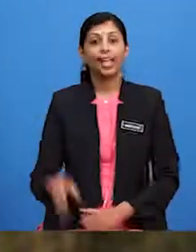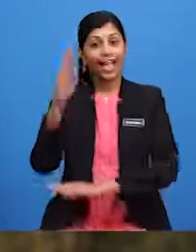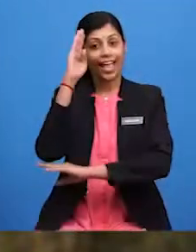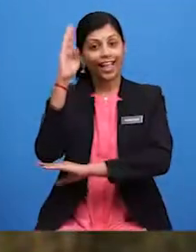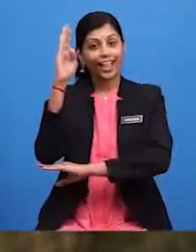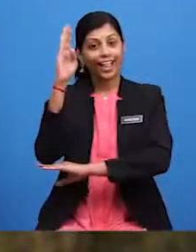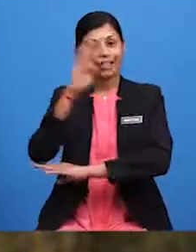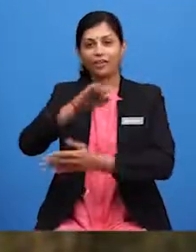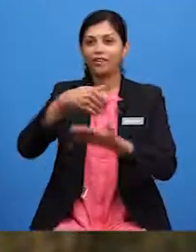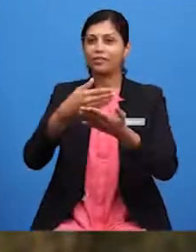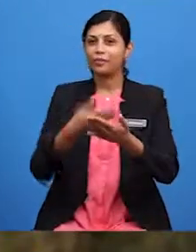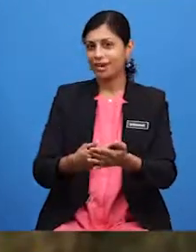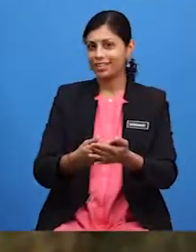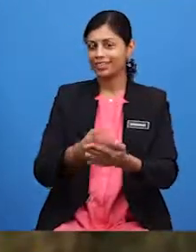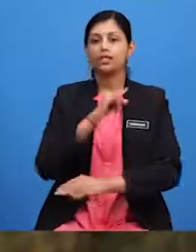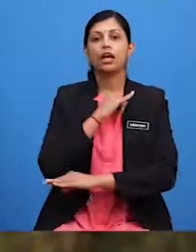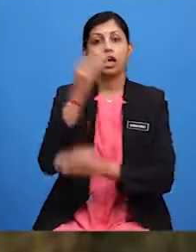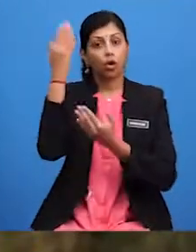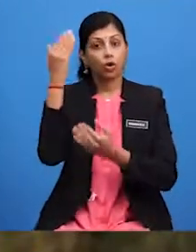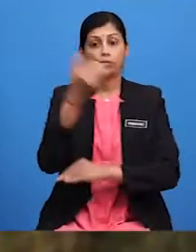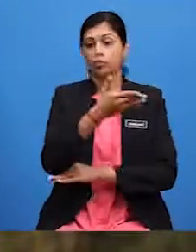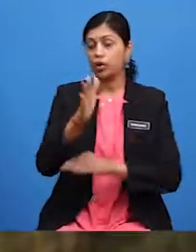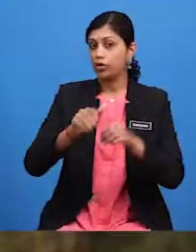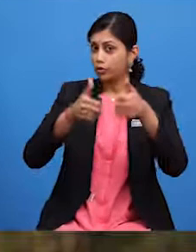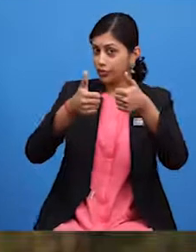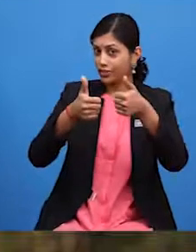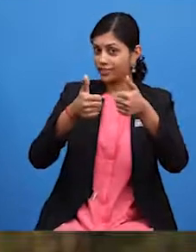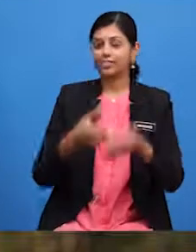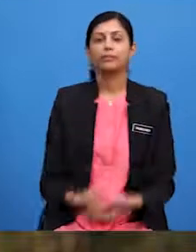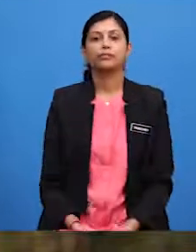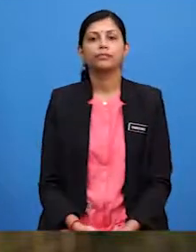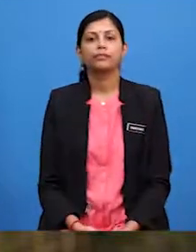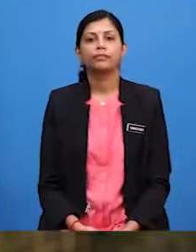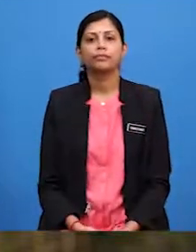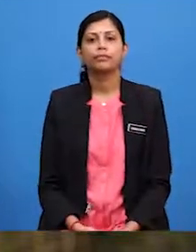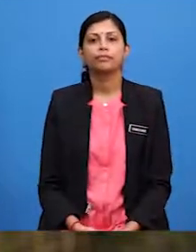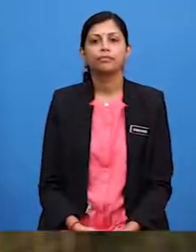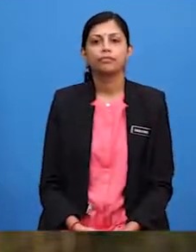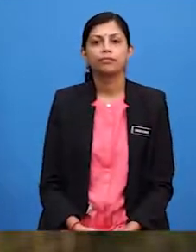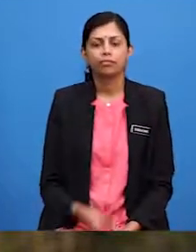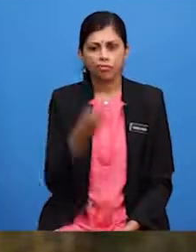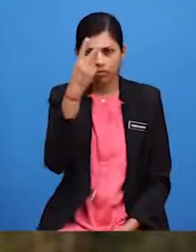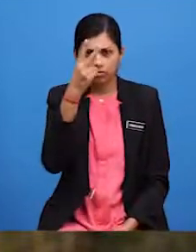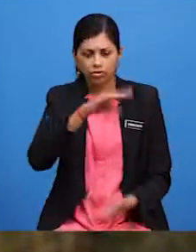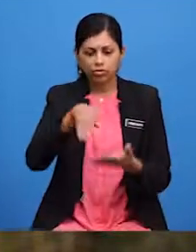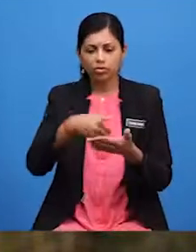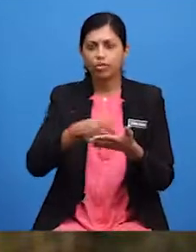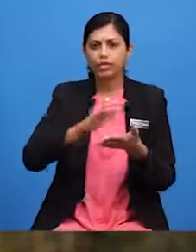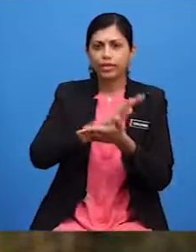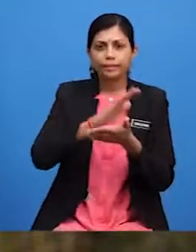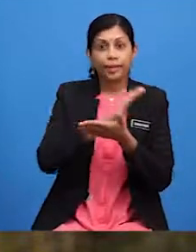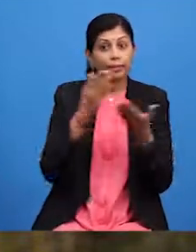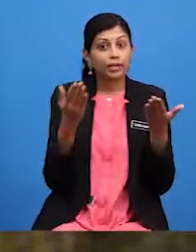Hello, boys and girls. I hope you're doing well. Oh, look at all these papers.